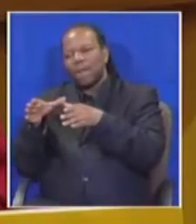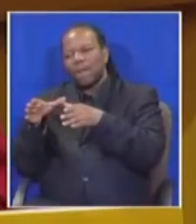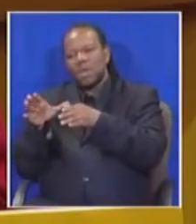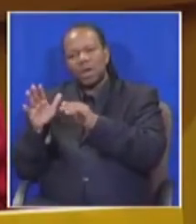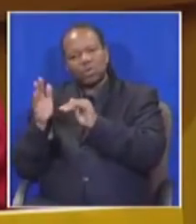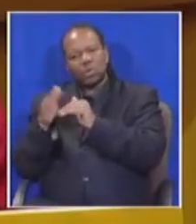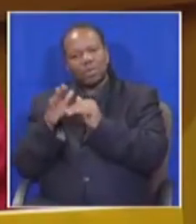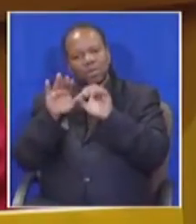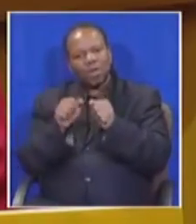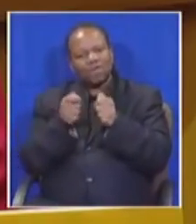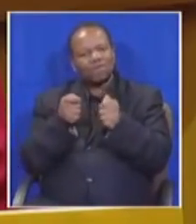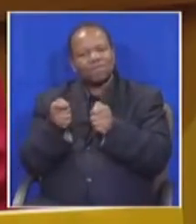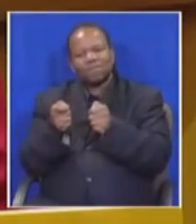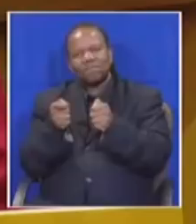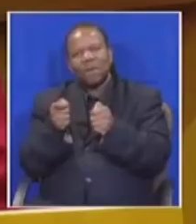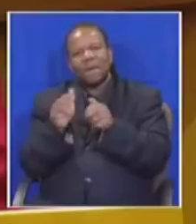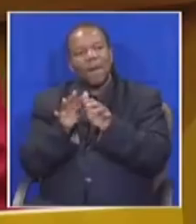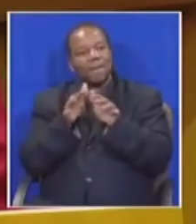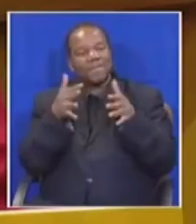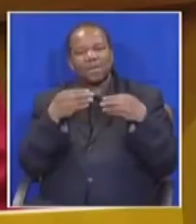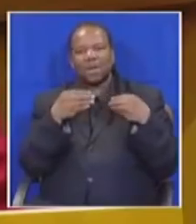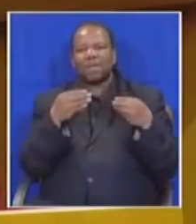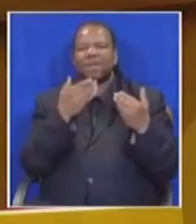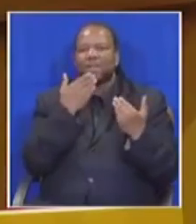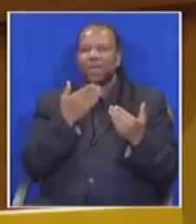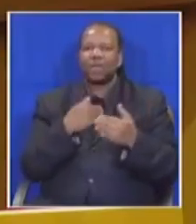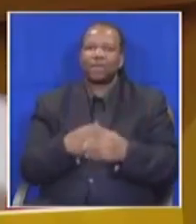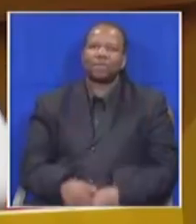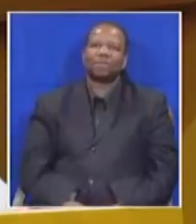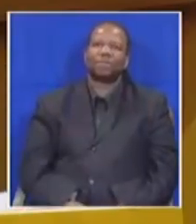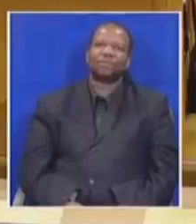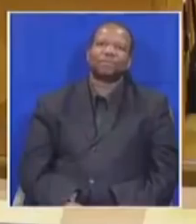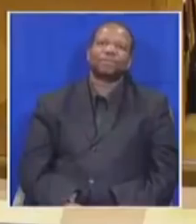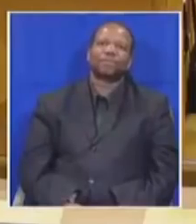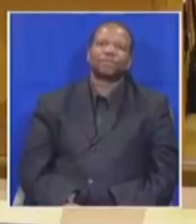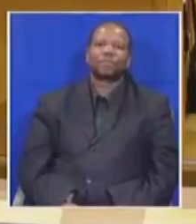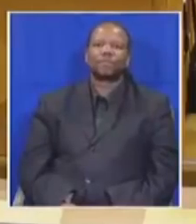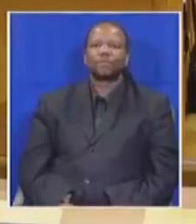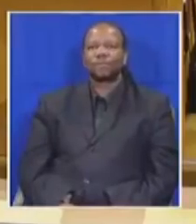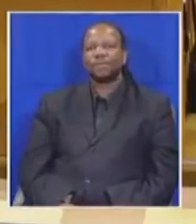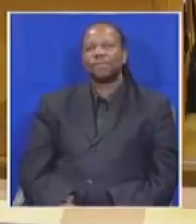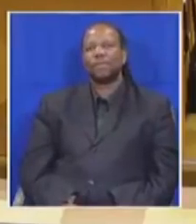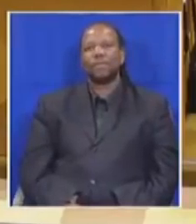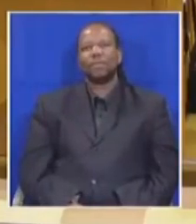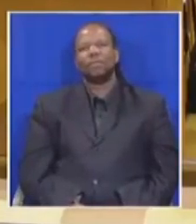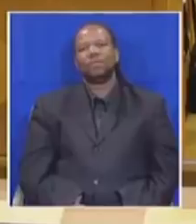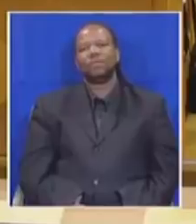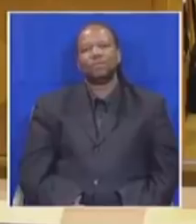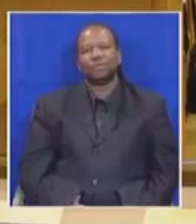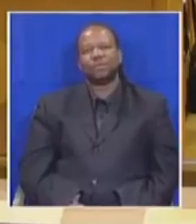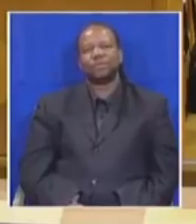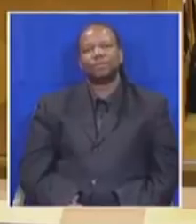monopolized by big corporations. Thank you very much. Thank you. Honourable